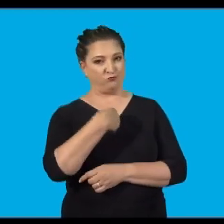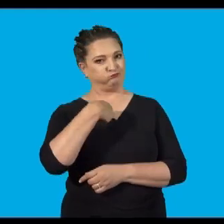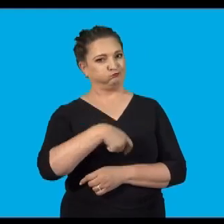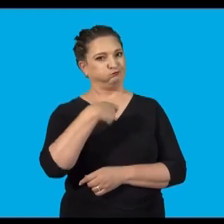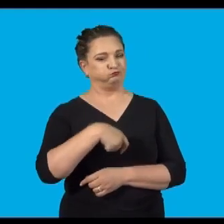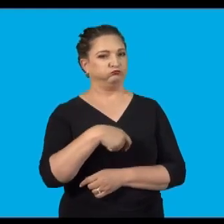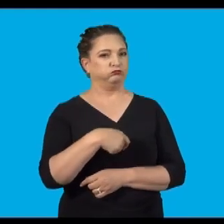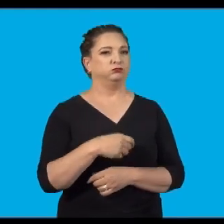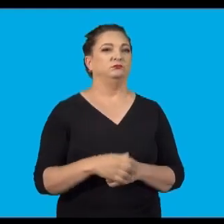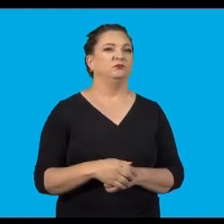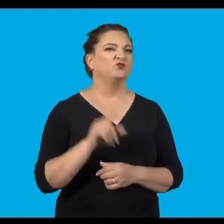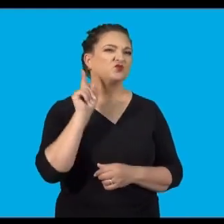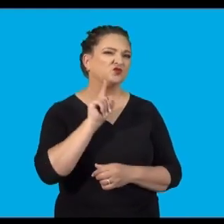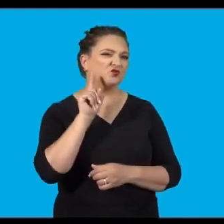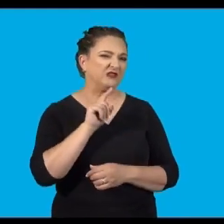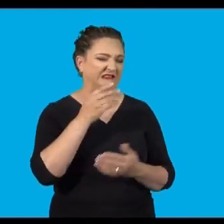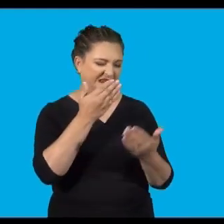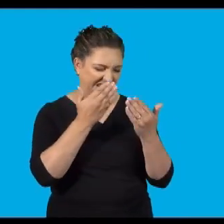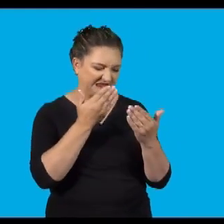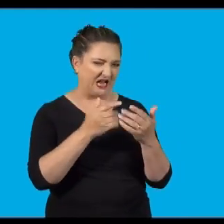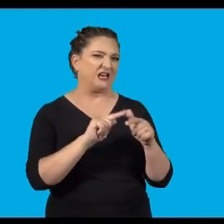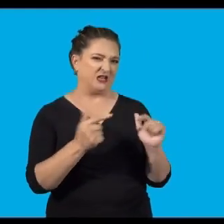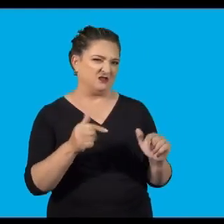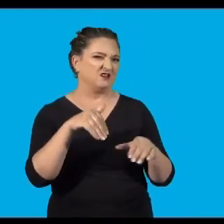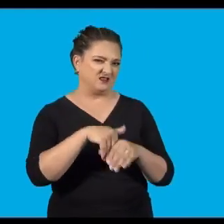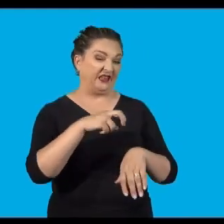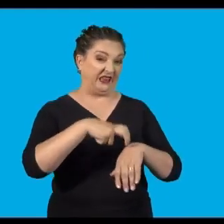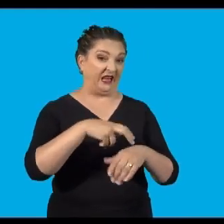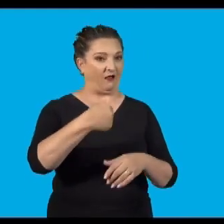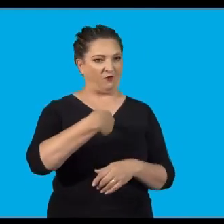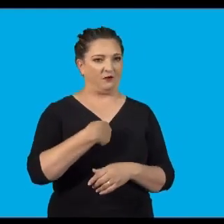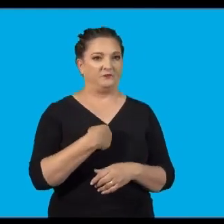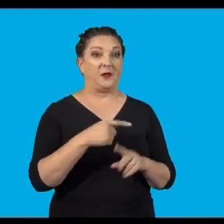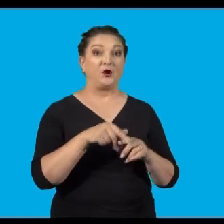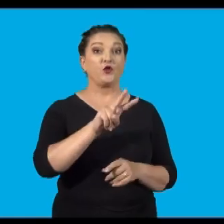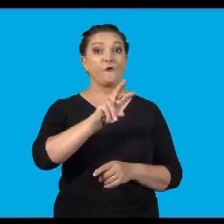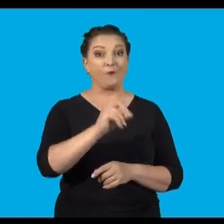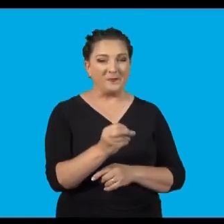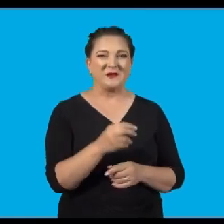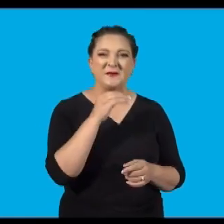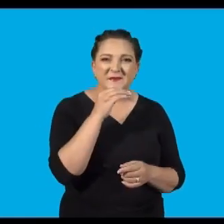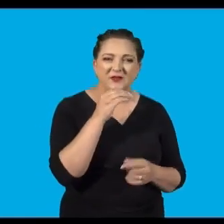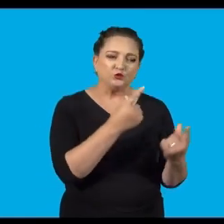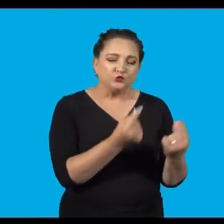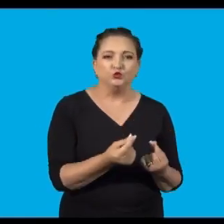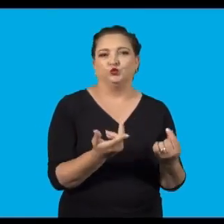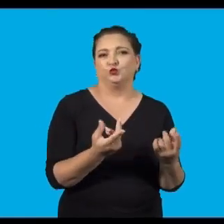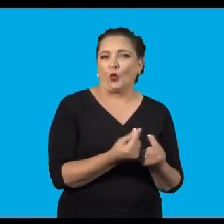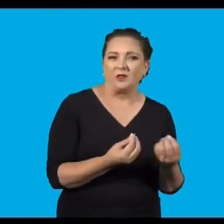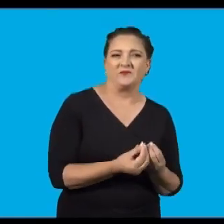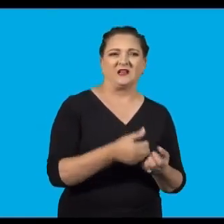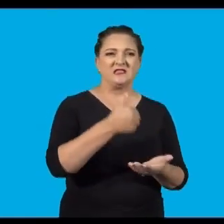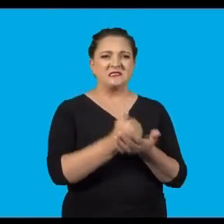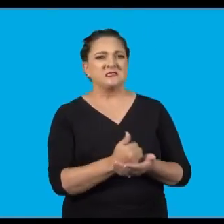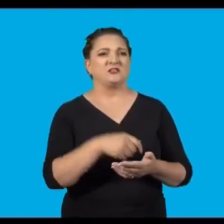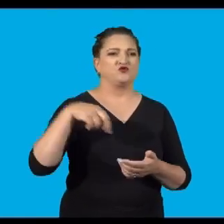your personal pronoun. That's one you always need in when you're studying your literature. Verbs are action words.